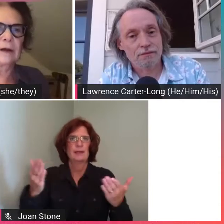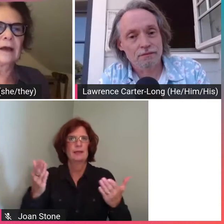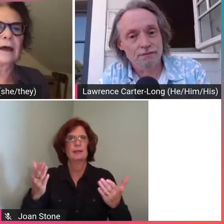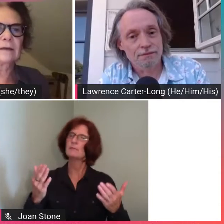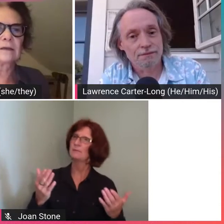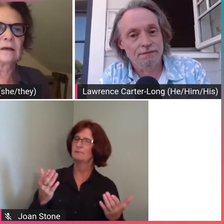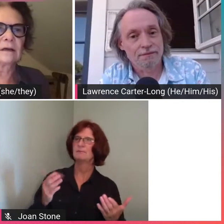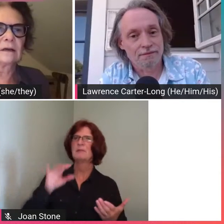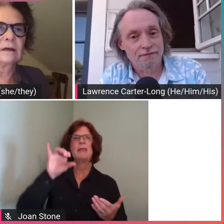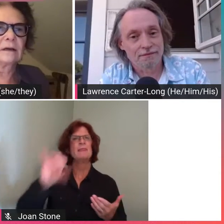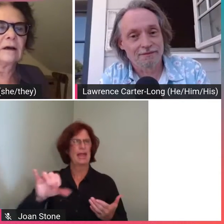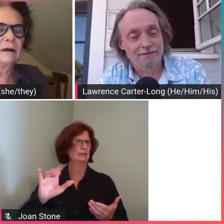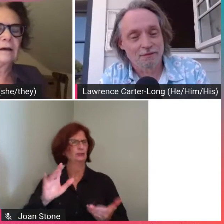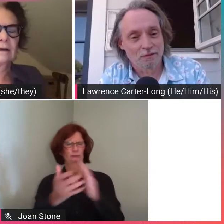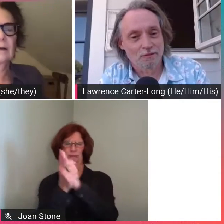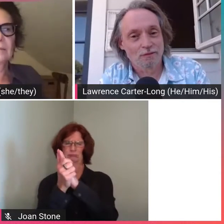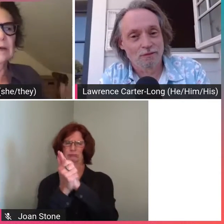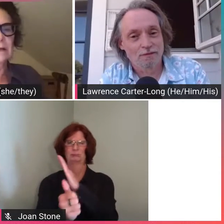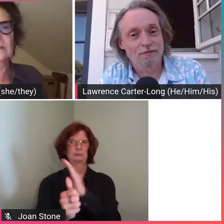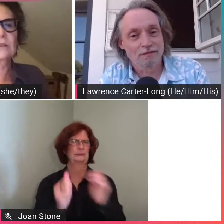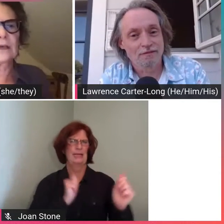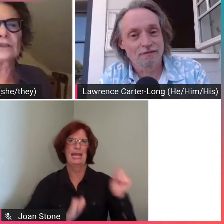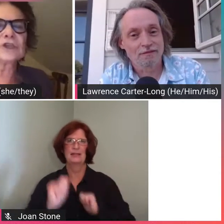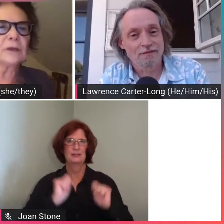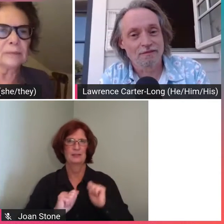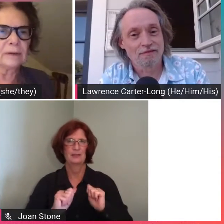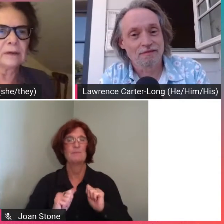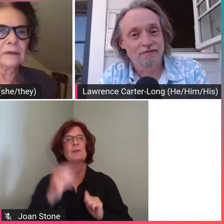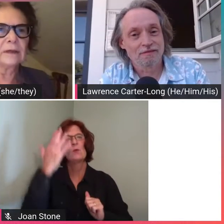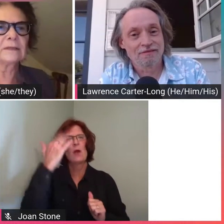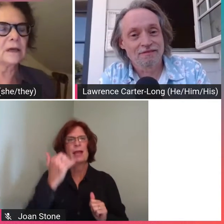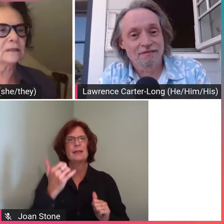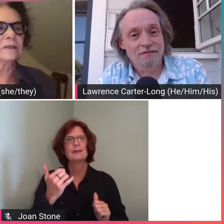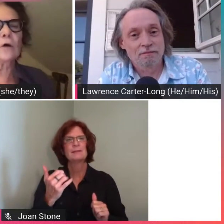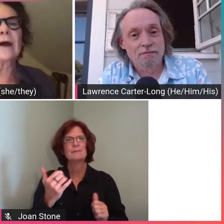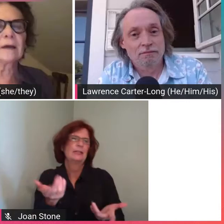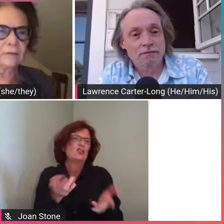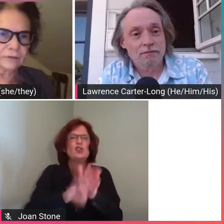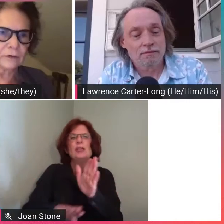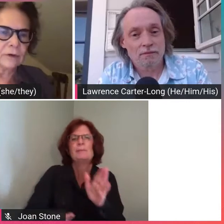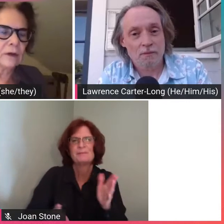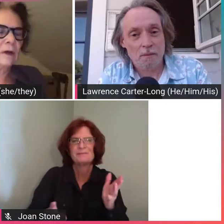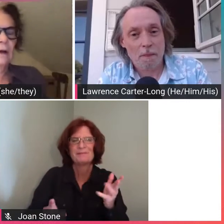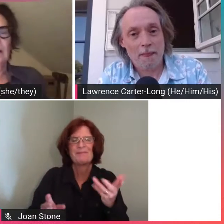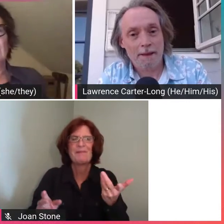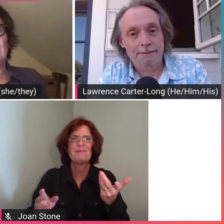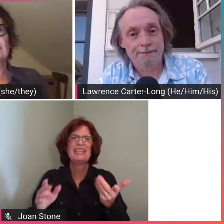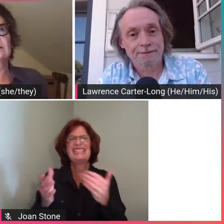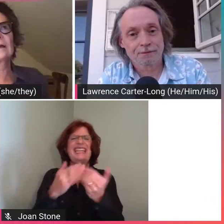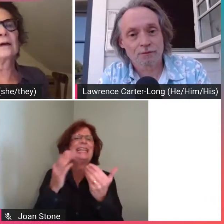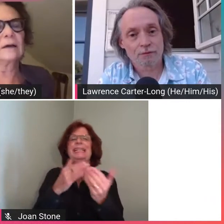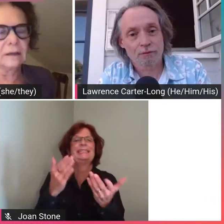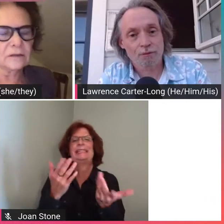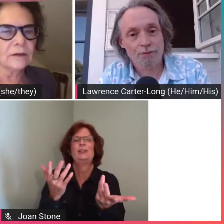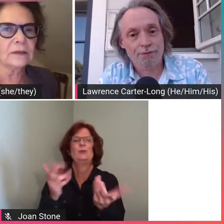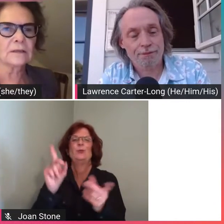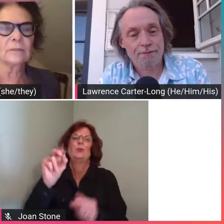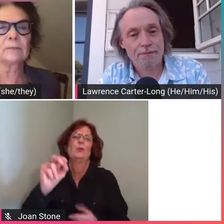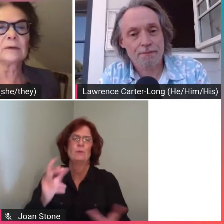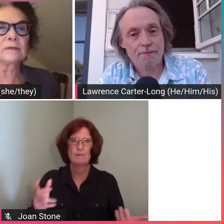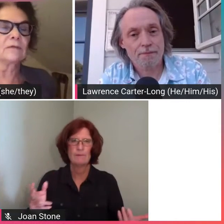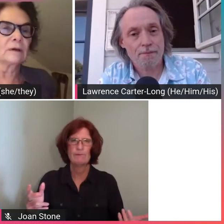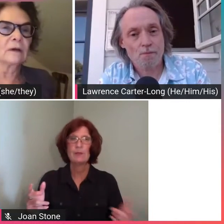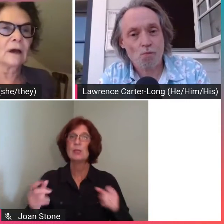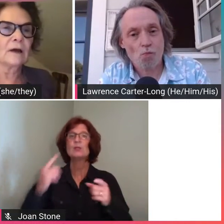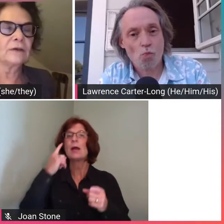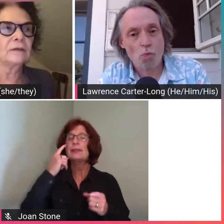of great acting, because it's cheap. It's low-hanging fruit. Yeah. And so I think that's a